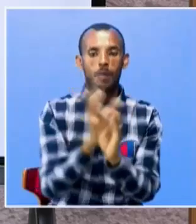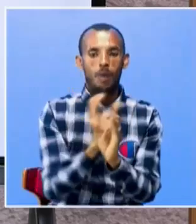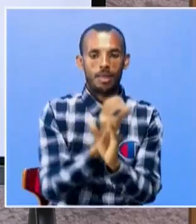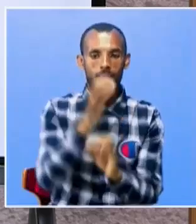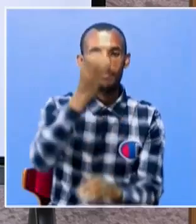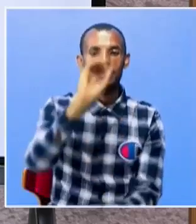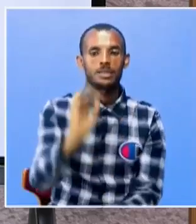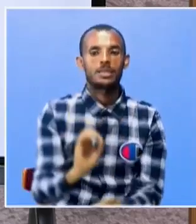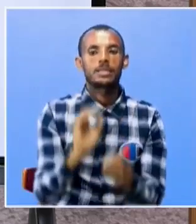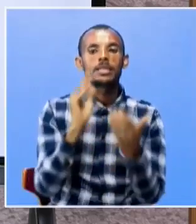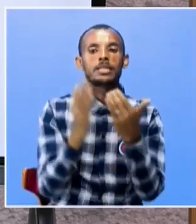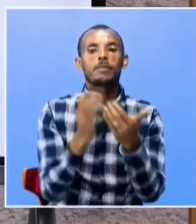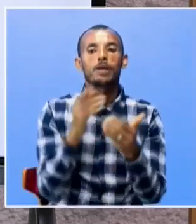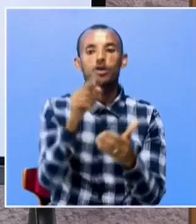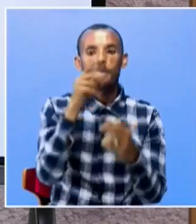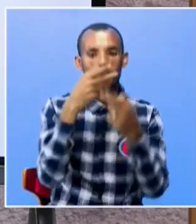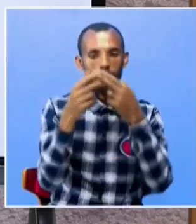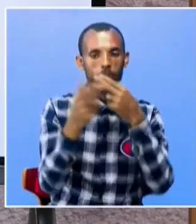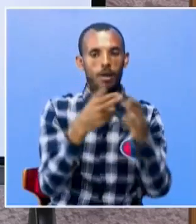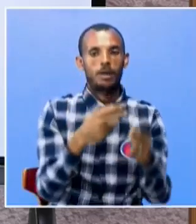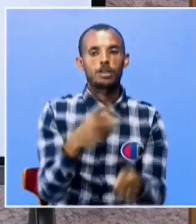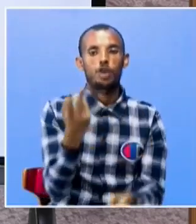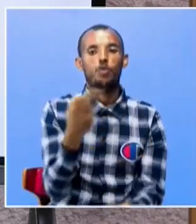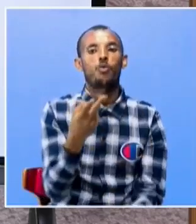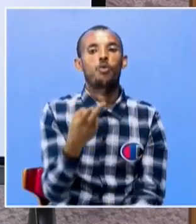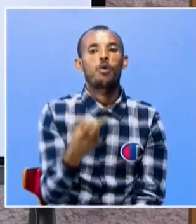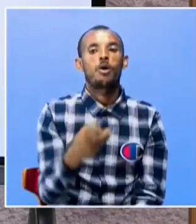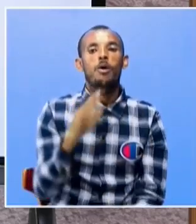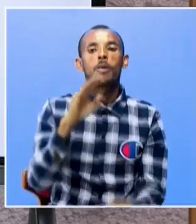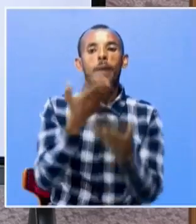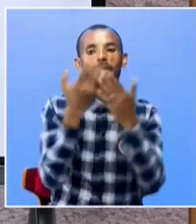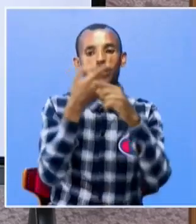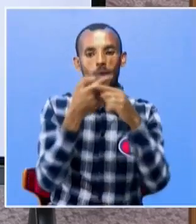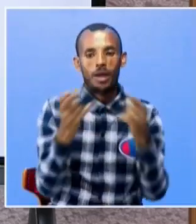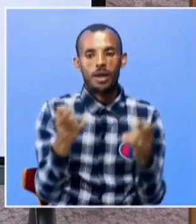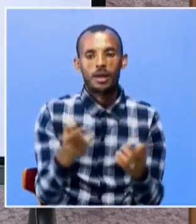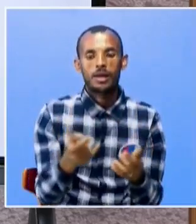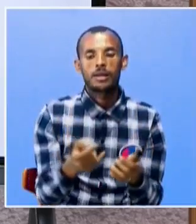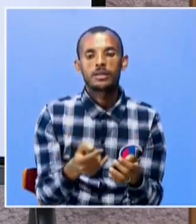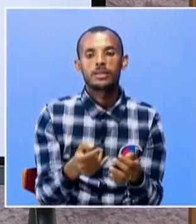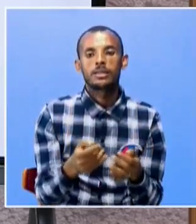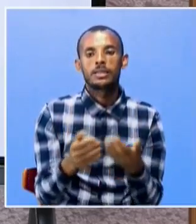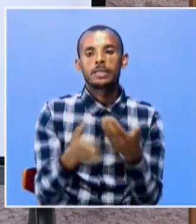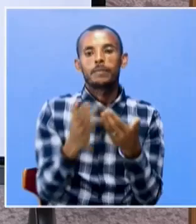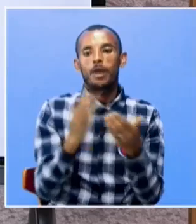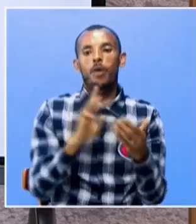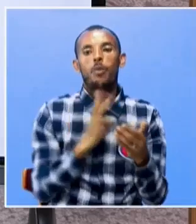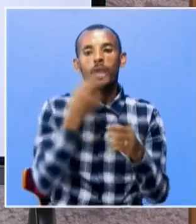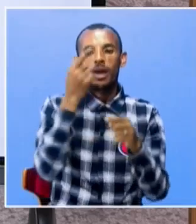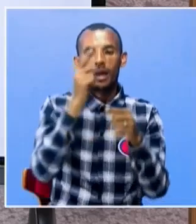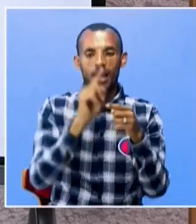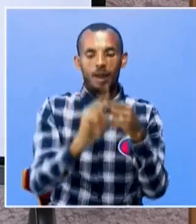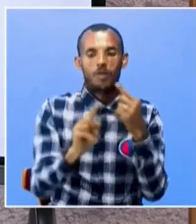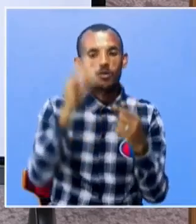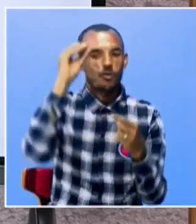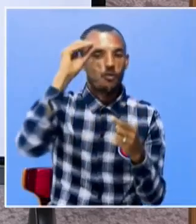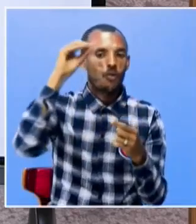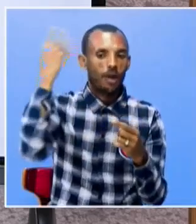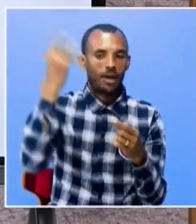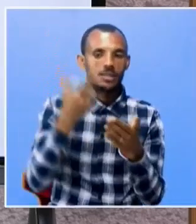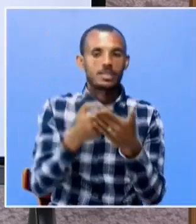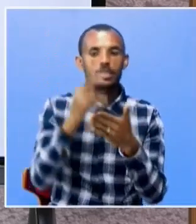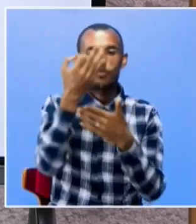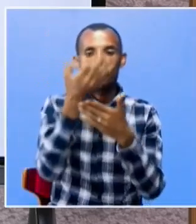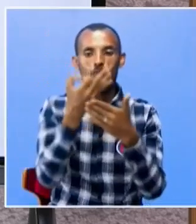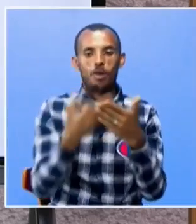percentage, simply you multiply the two. By the way, simply, we cannot just forget this formula,